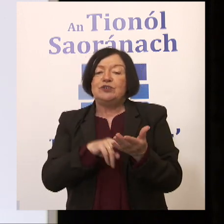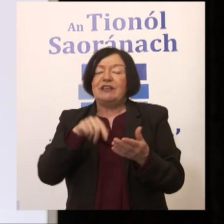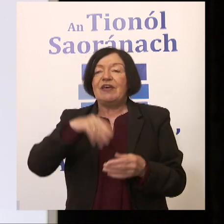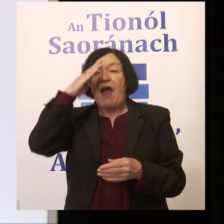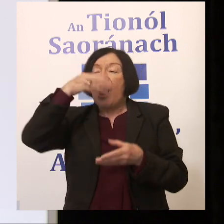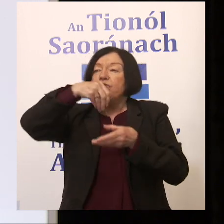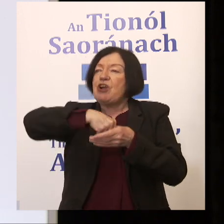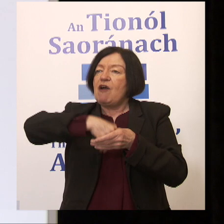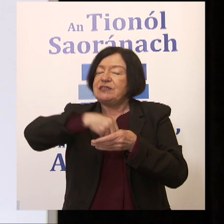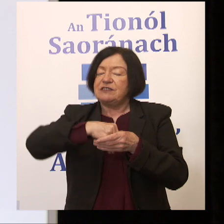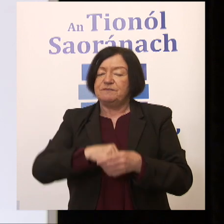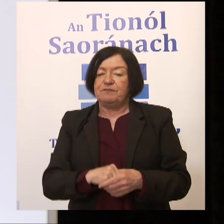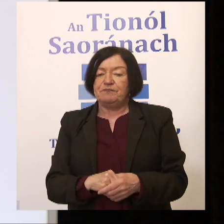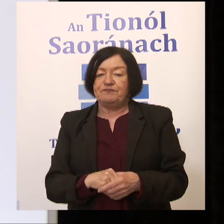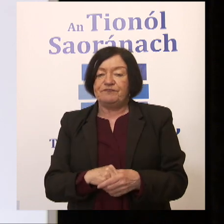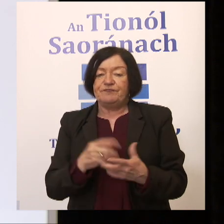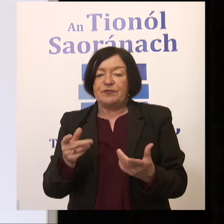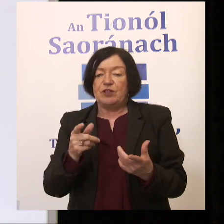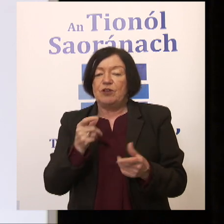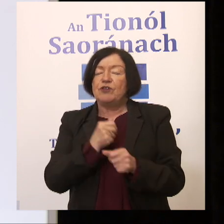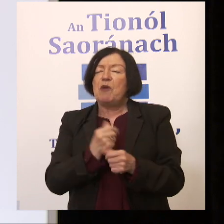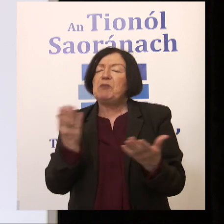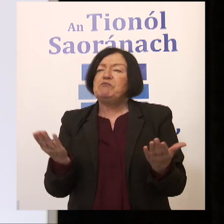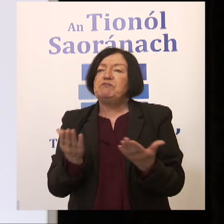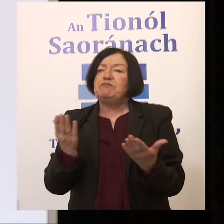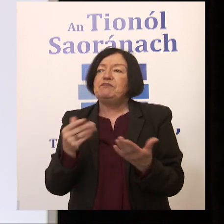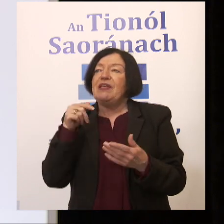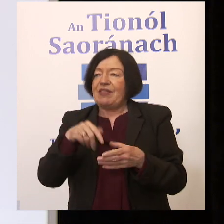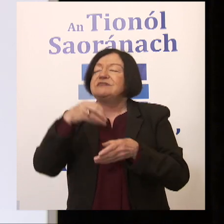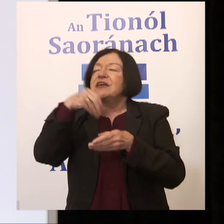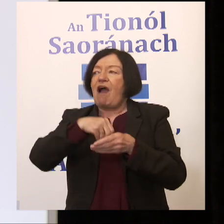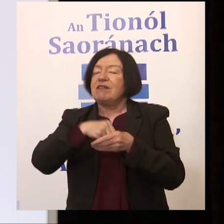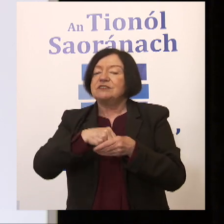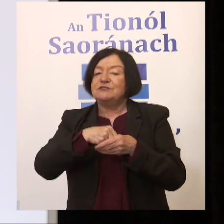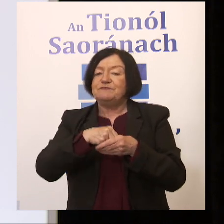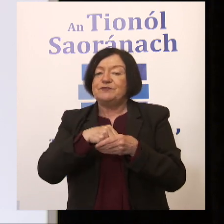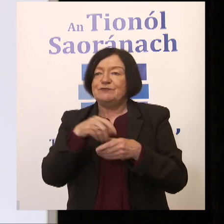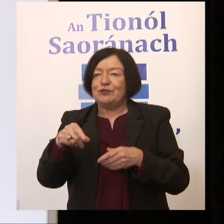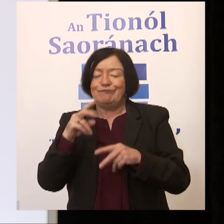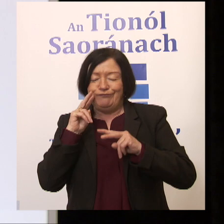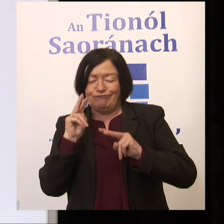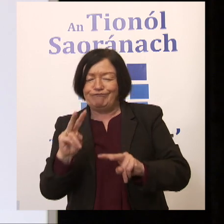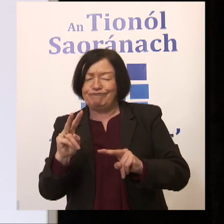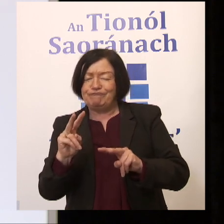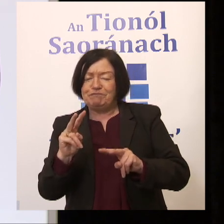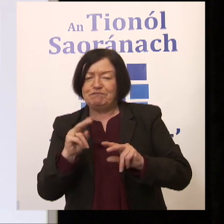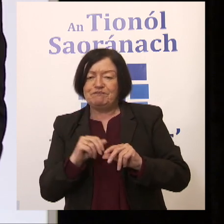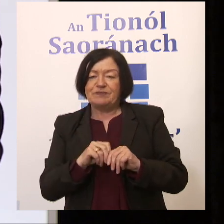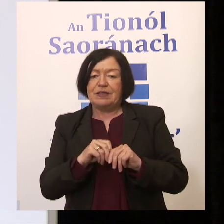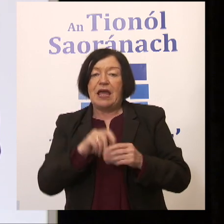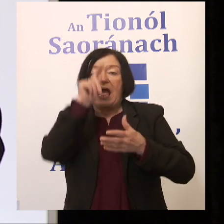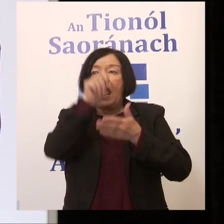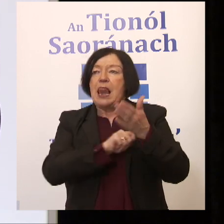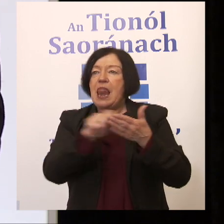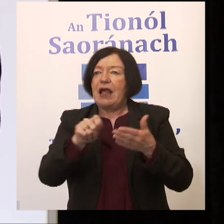Irish context when we're sort of talking about, and I think that's the context in which you're really looking at in terms of elected